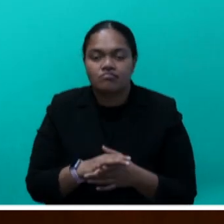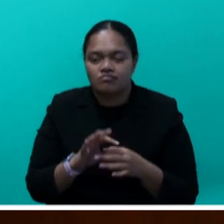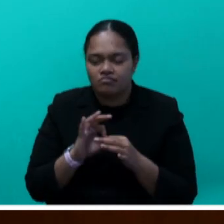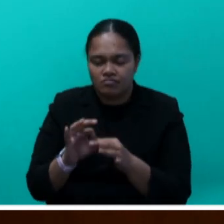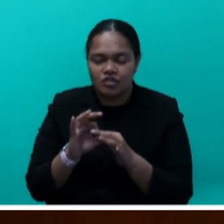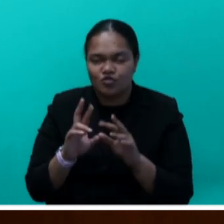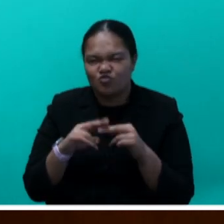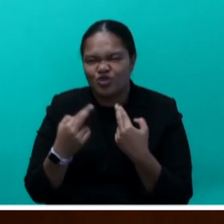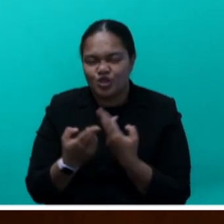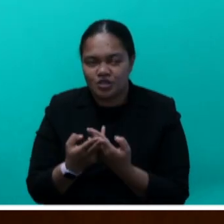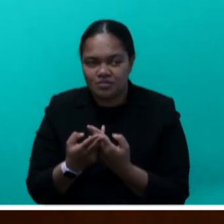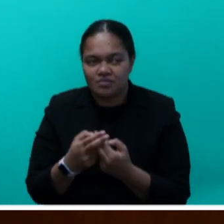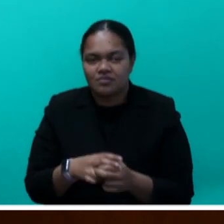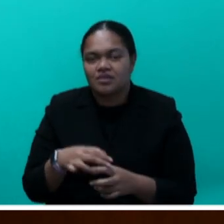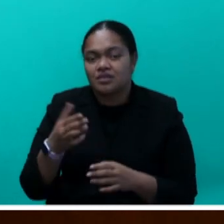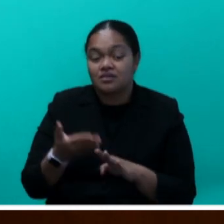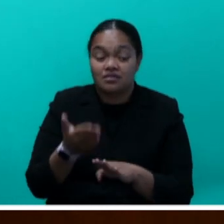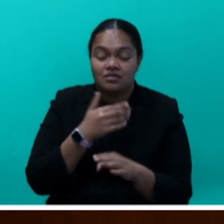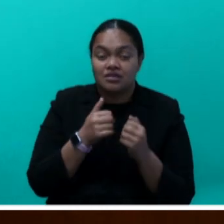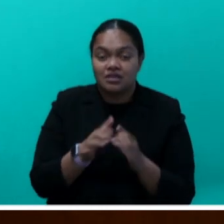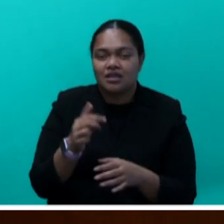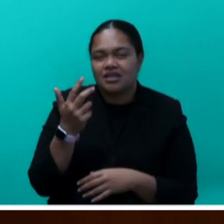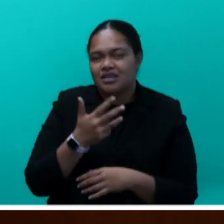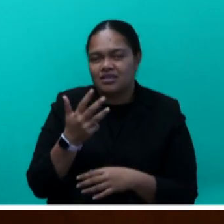relationship since 1973.